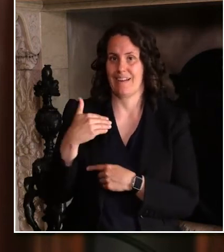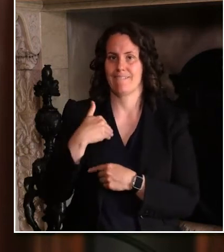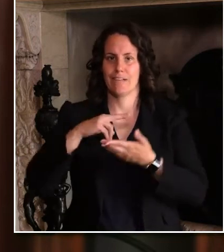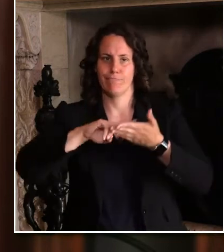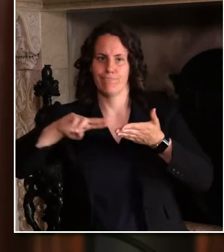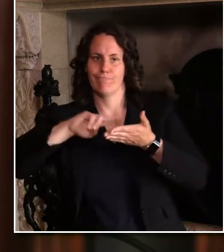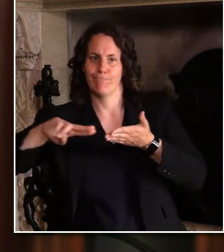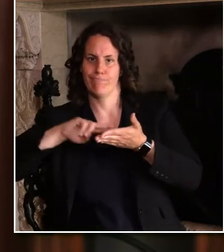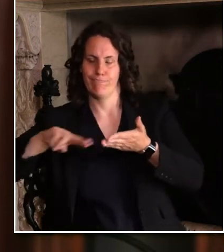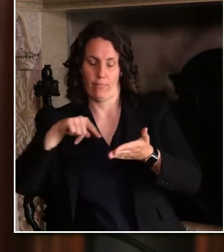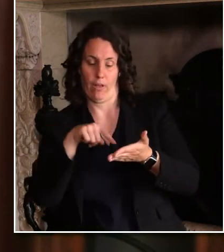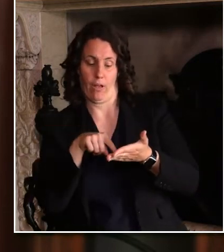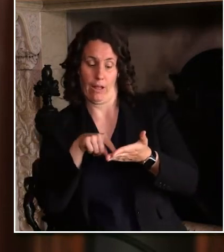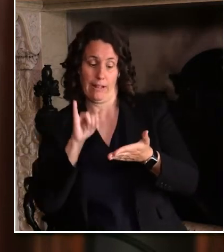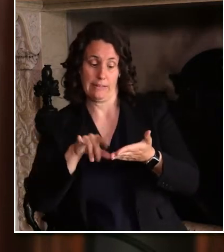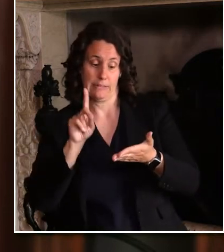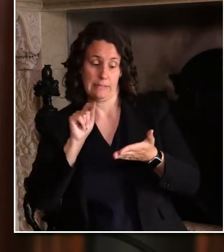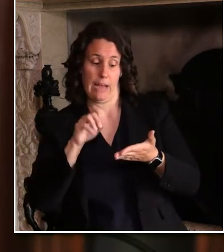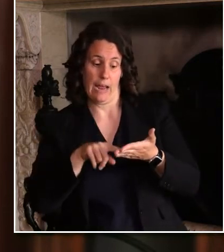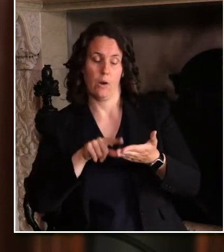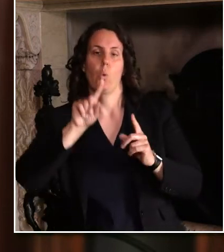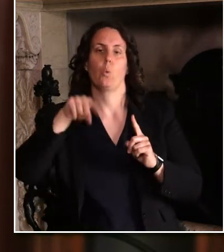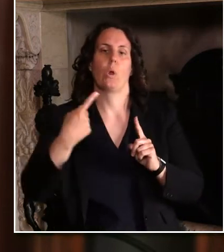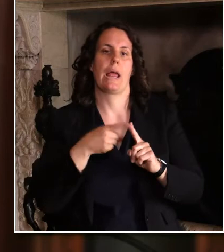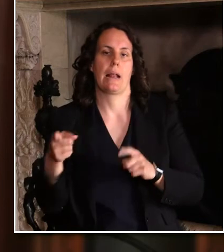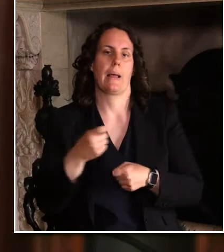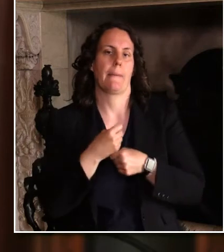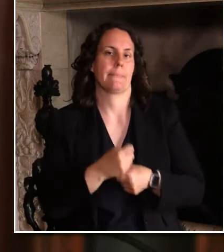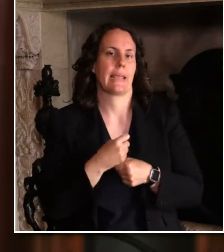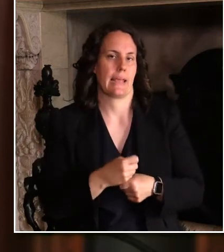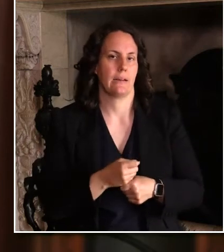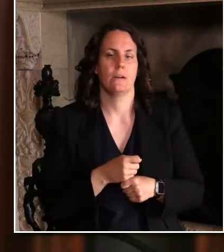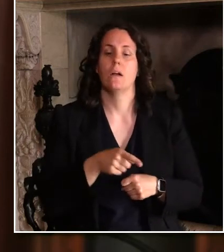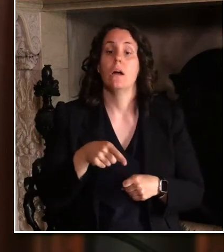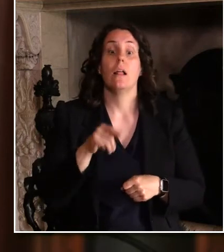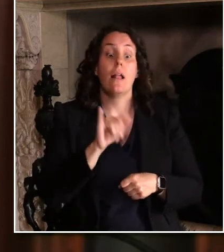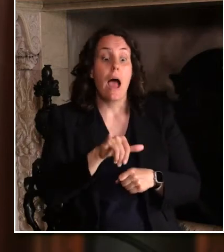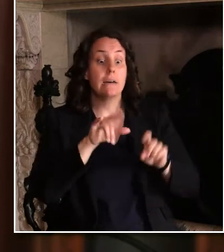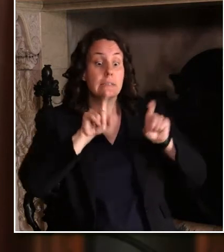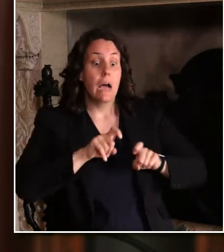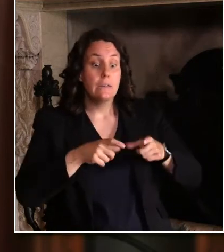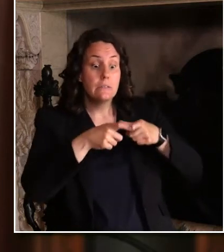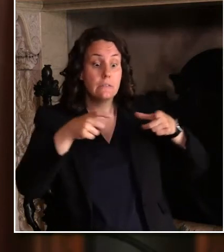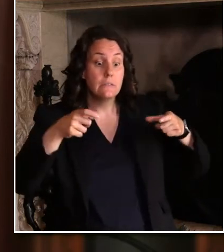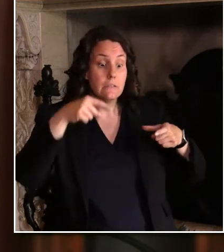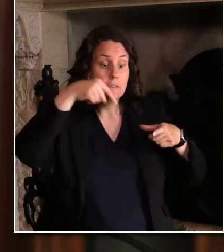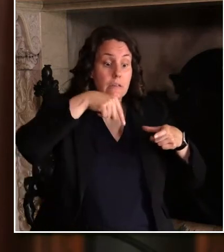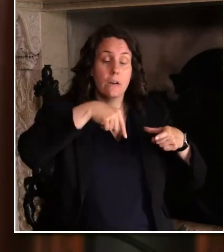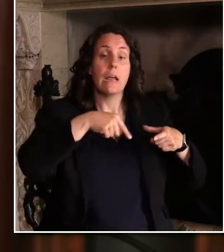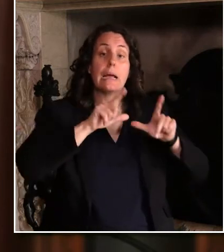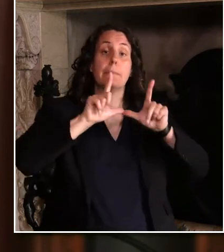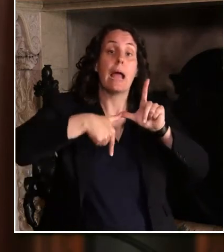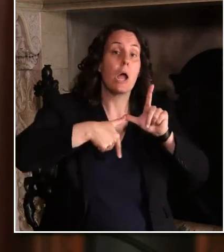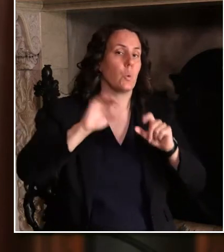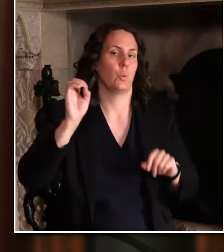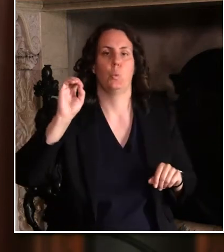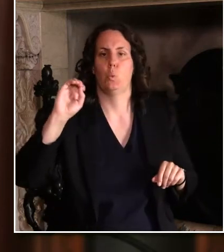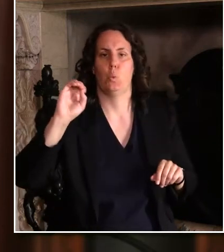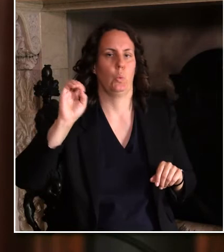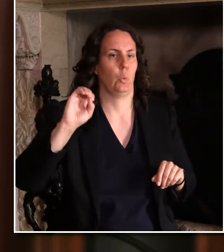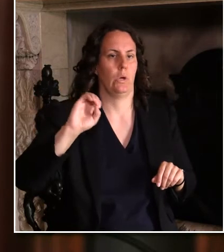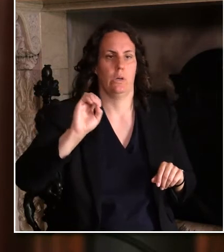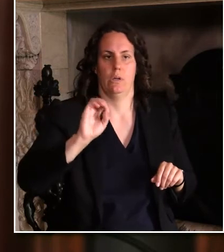brand new. And so everything we have sent to long-term care, everything we are purchasing through our contracts with